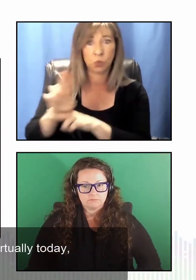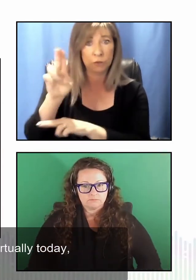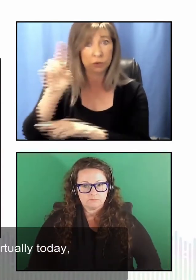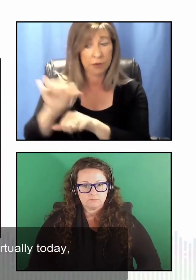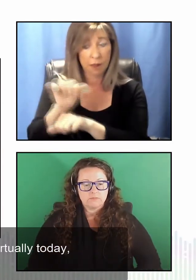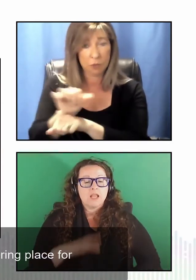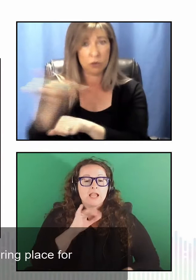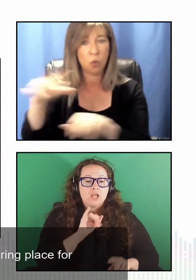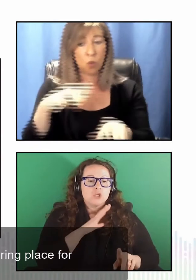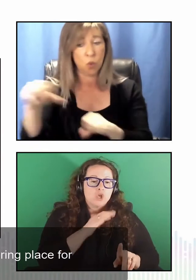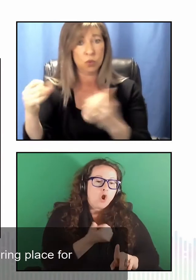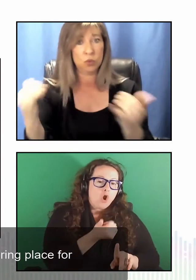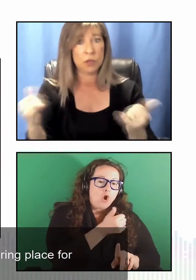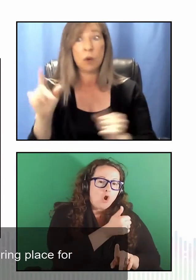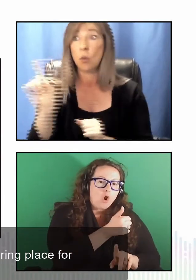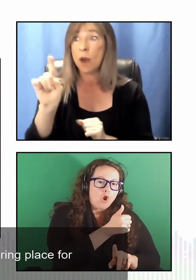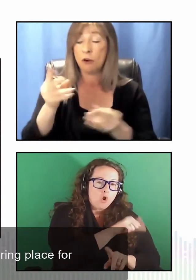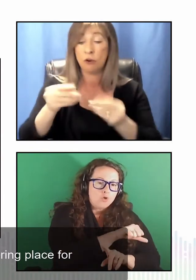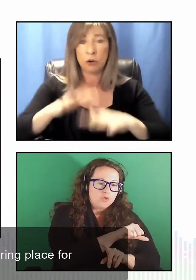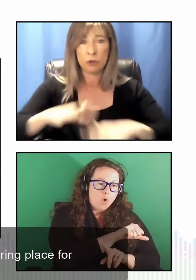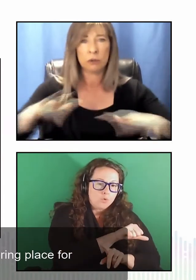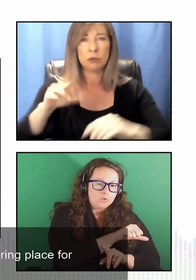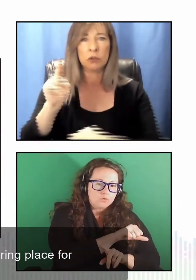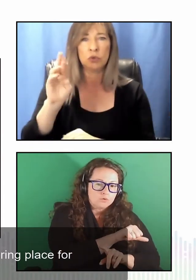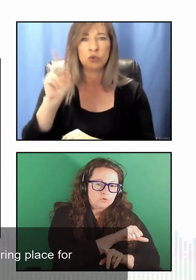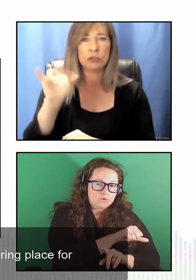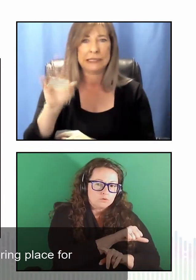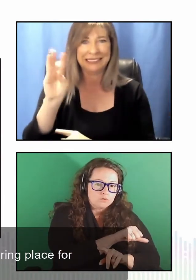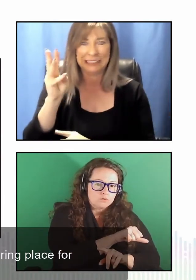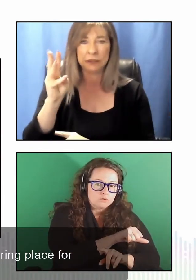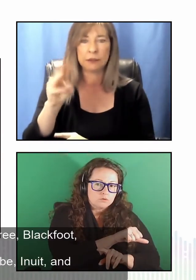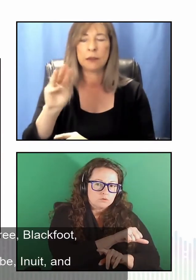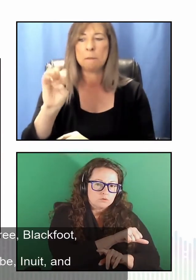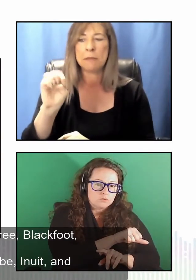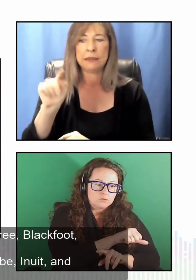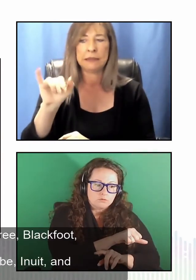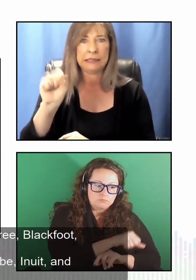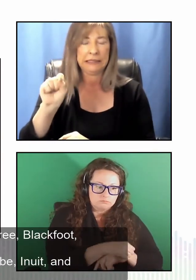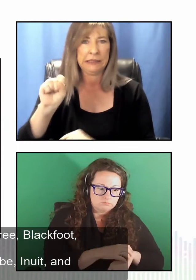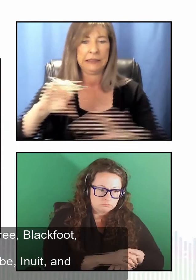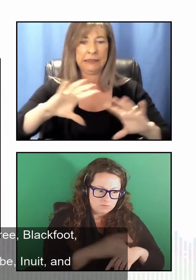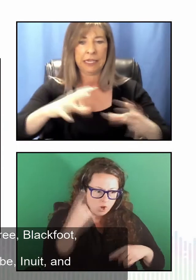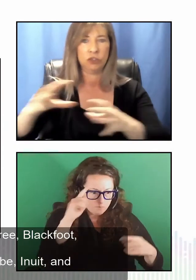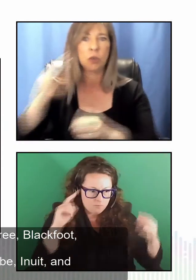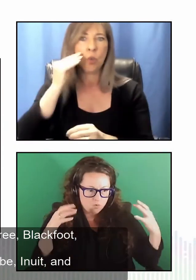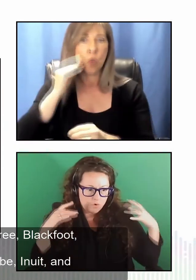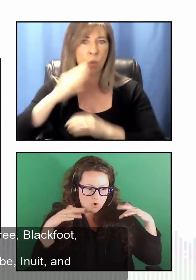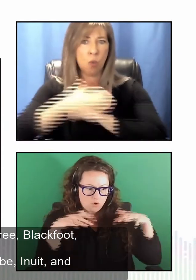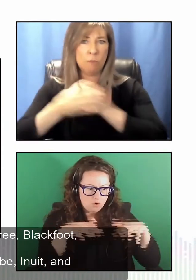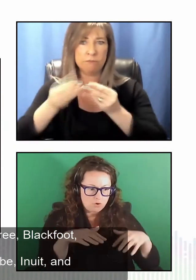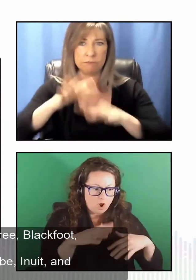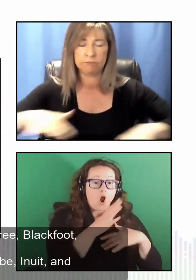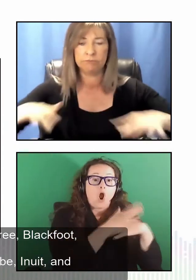6 territory in the Métis Nation homeland, a traditional gathering place for diverse Indigenous peoples, including the